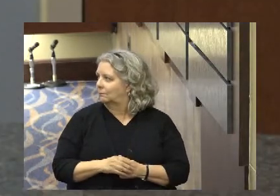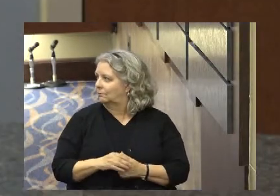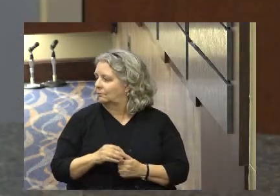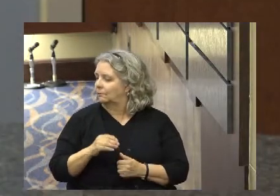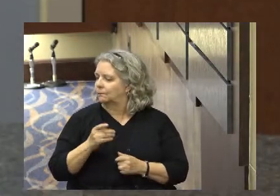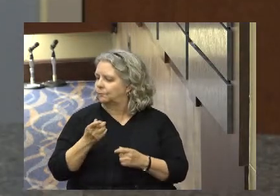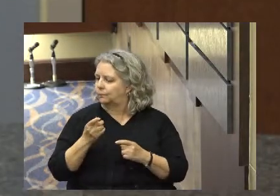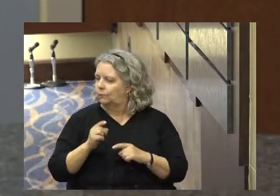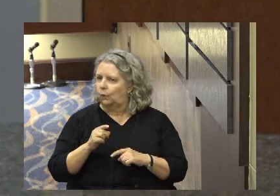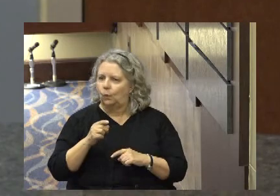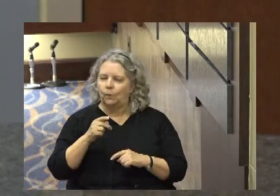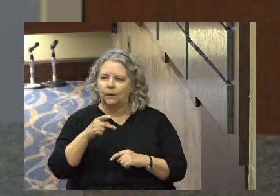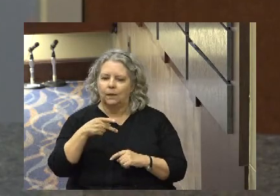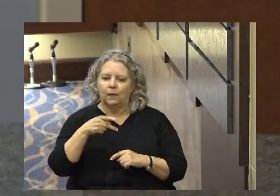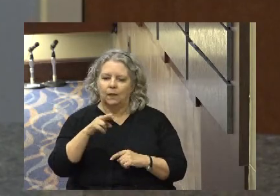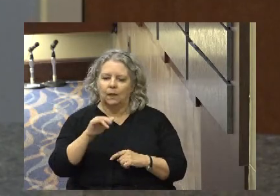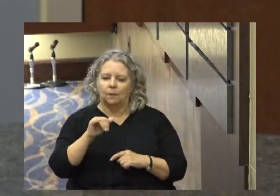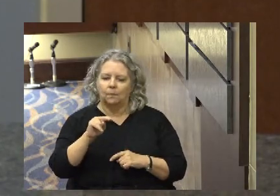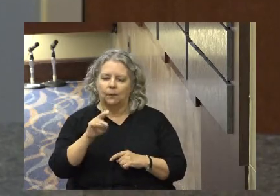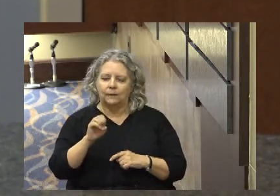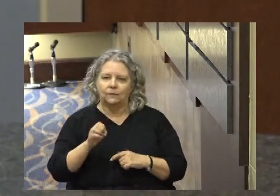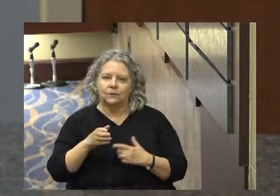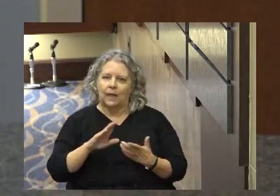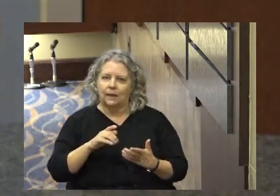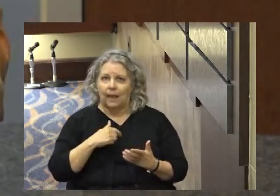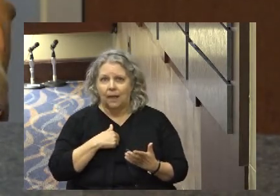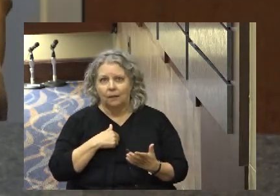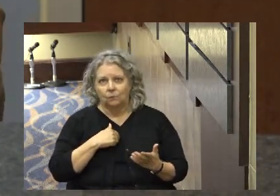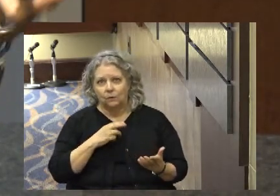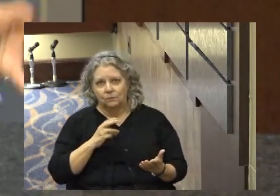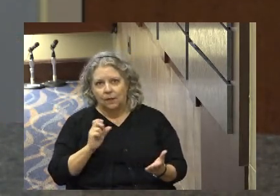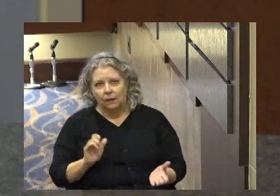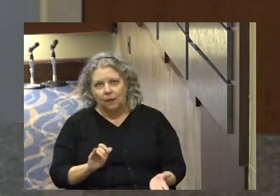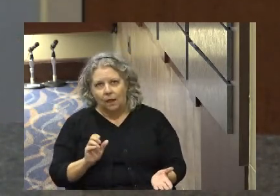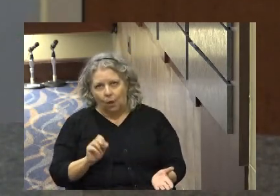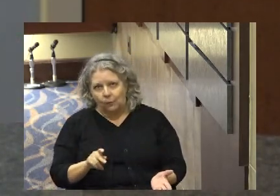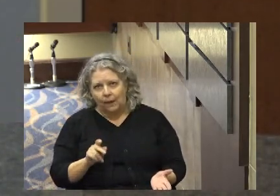like, okay, okay, I can just keep living here.